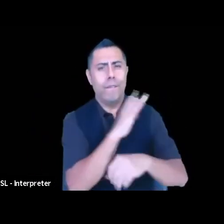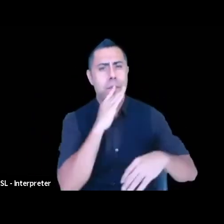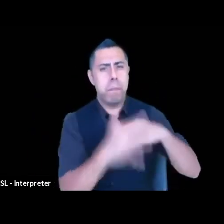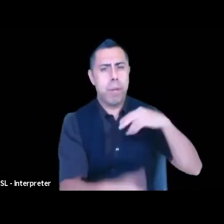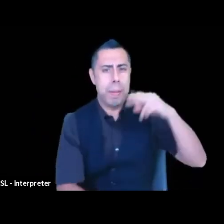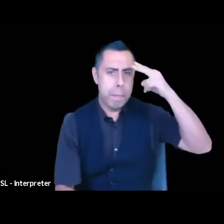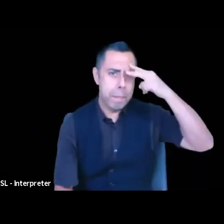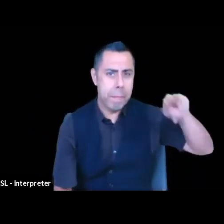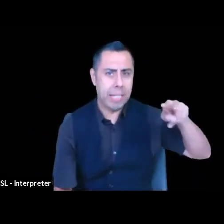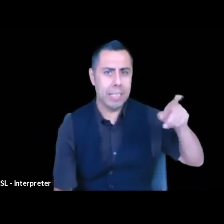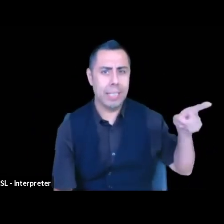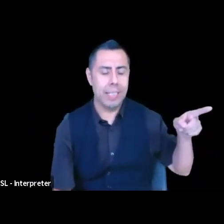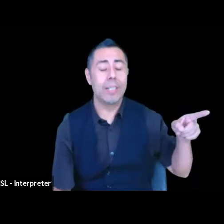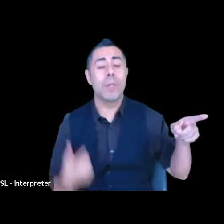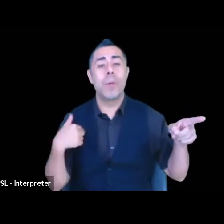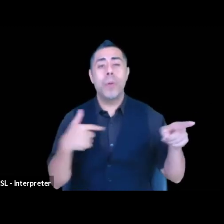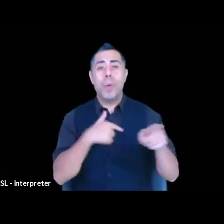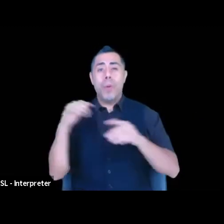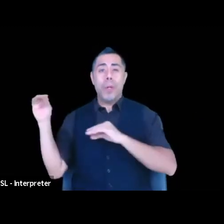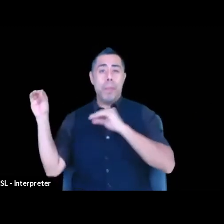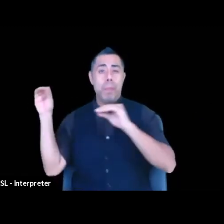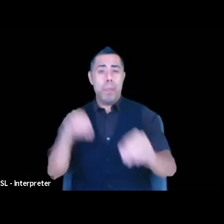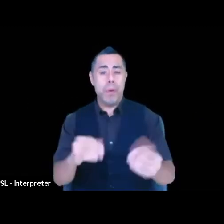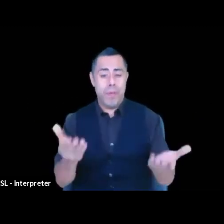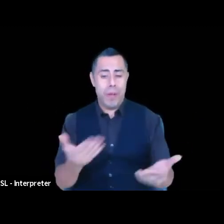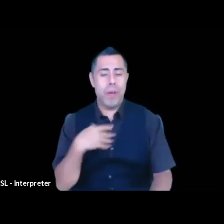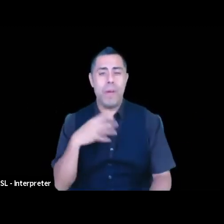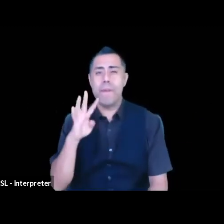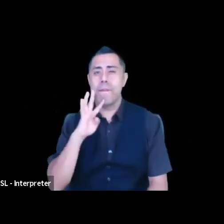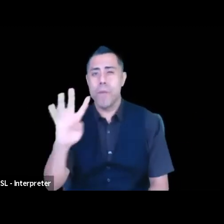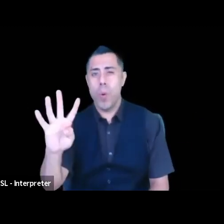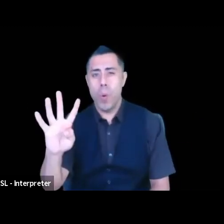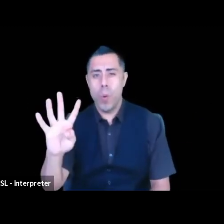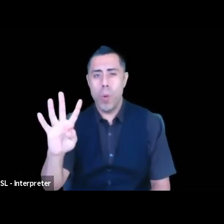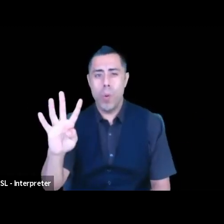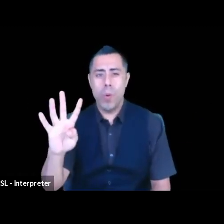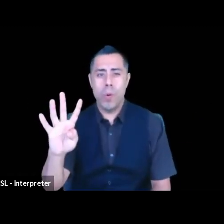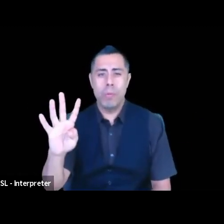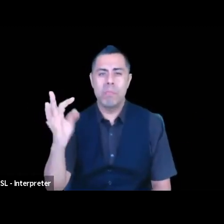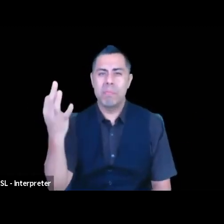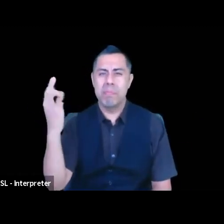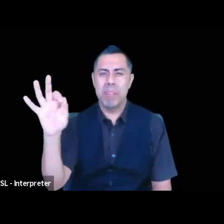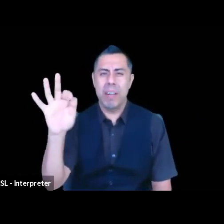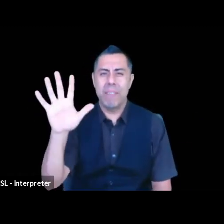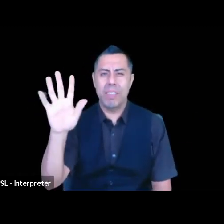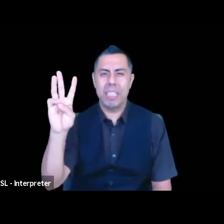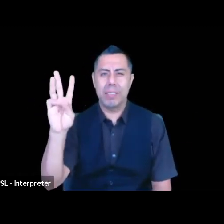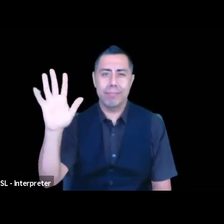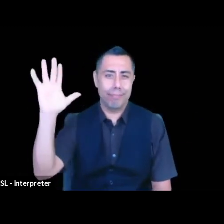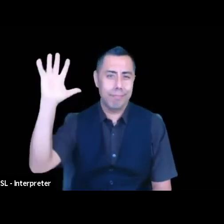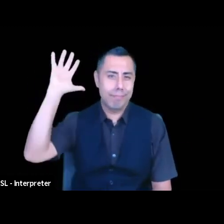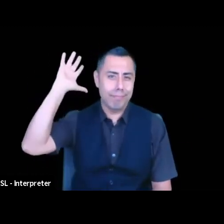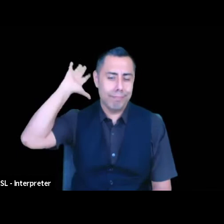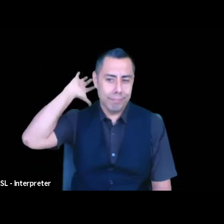here when I was like about 4 years old, and that was in about 1956.